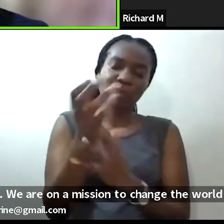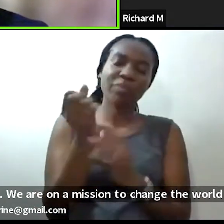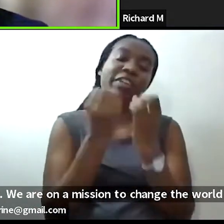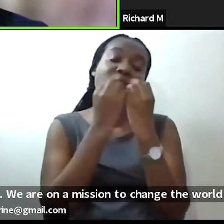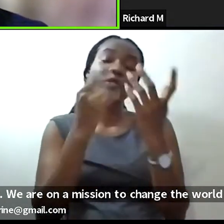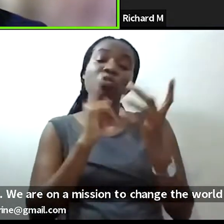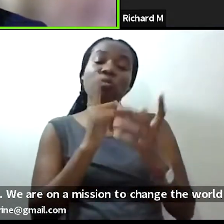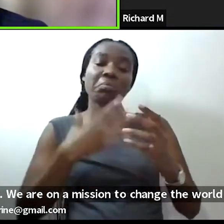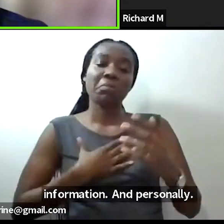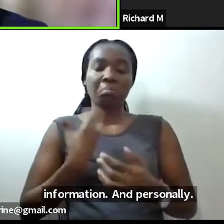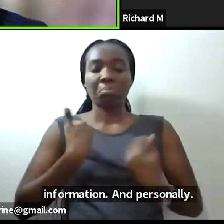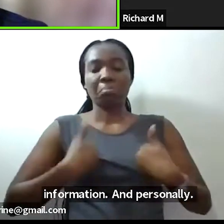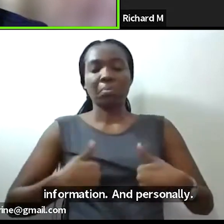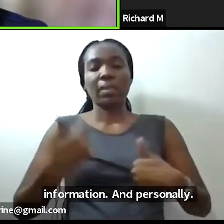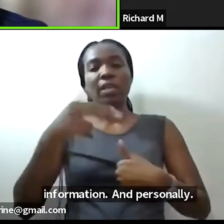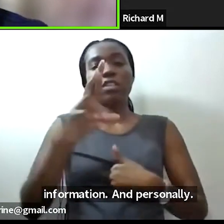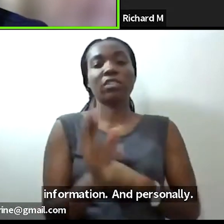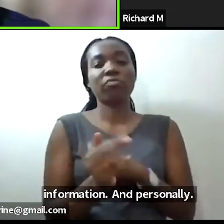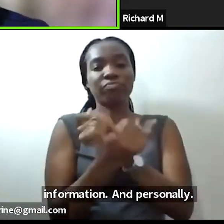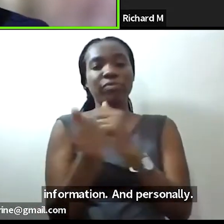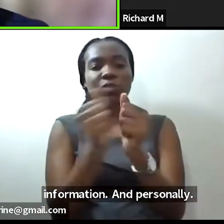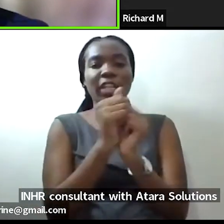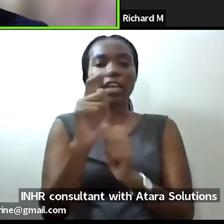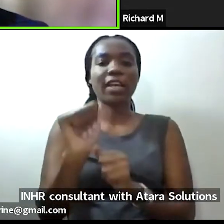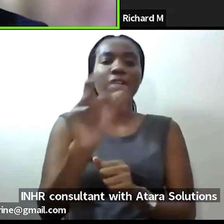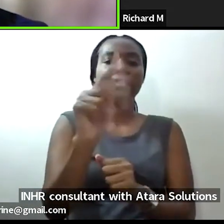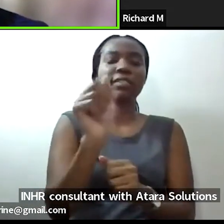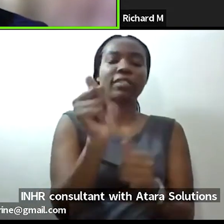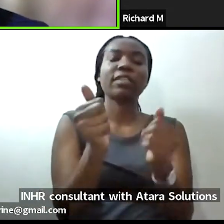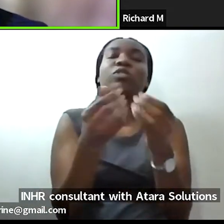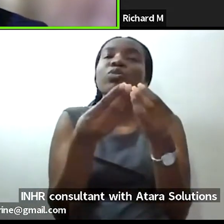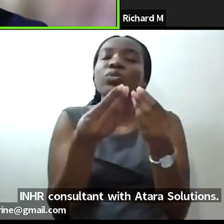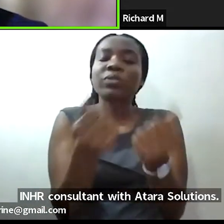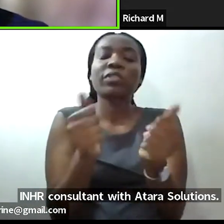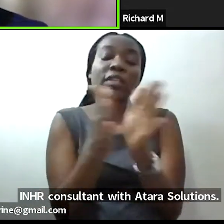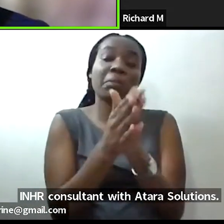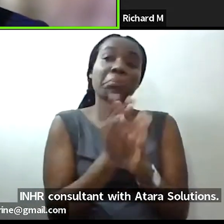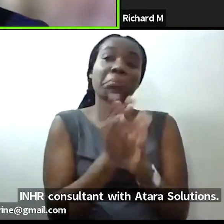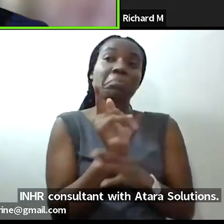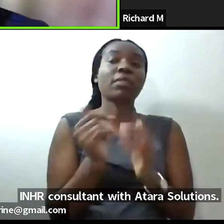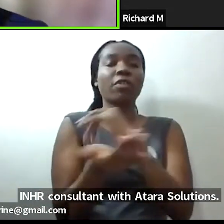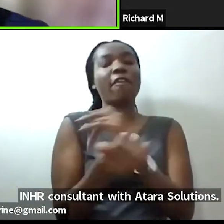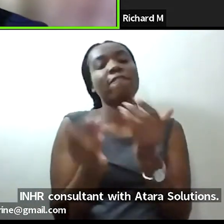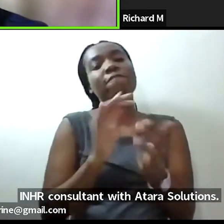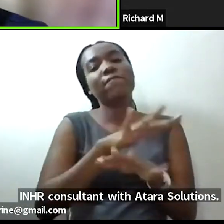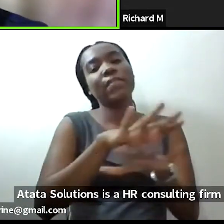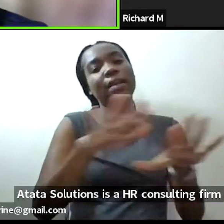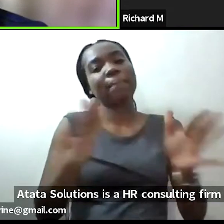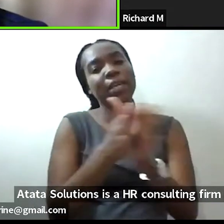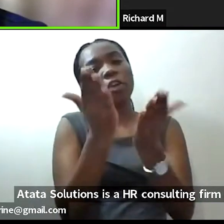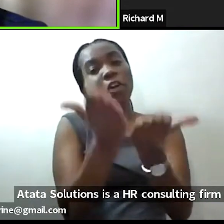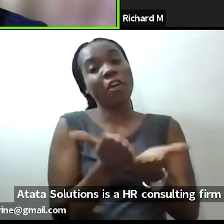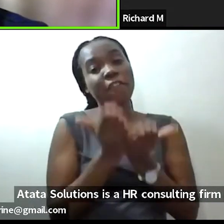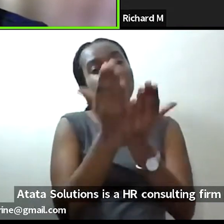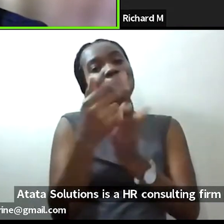an HR consultant with Atara Solutions. Atara Solutions is a HR consulting firm that offers a HR